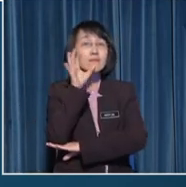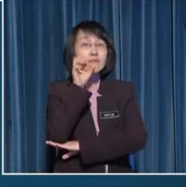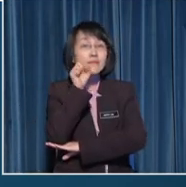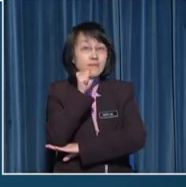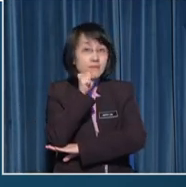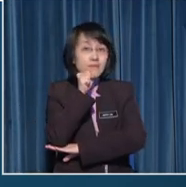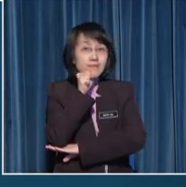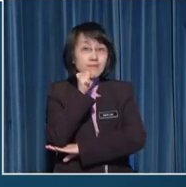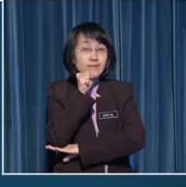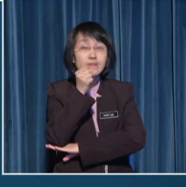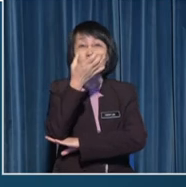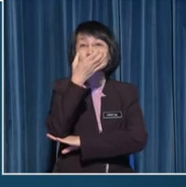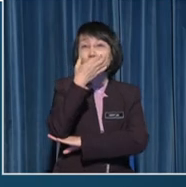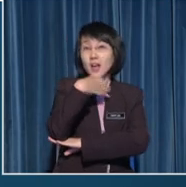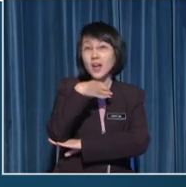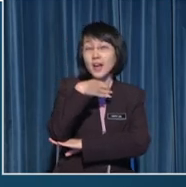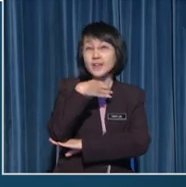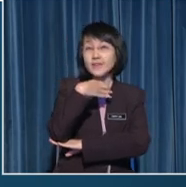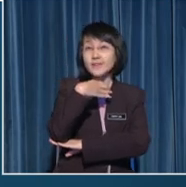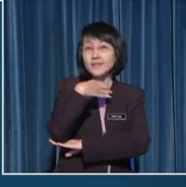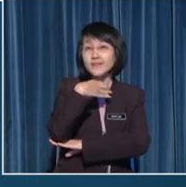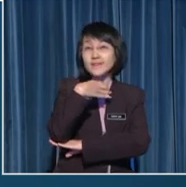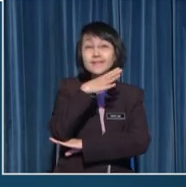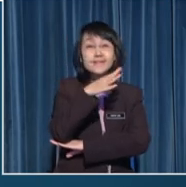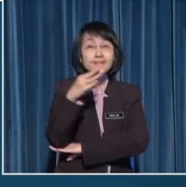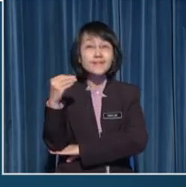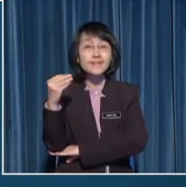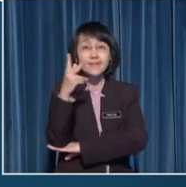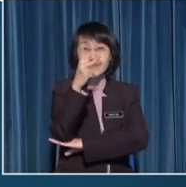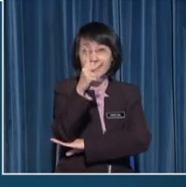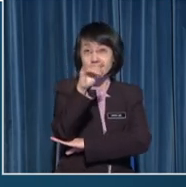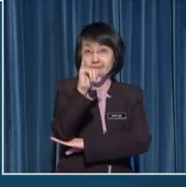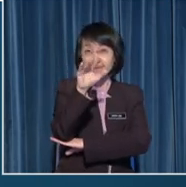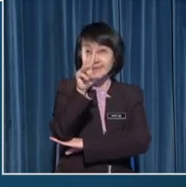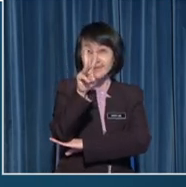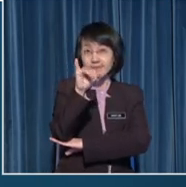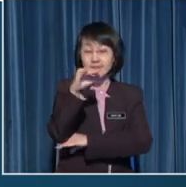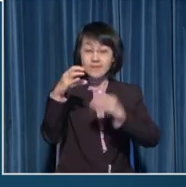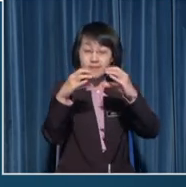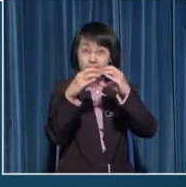orange, apple, and kiwi juice.